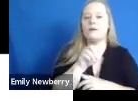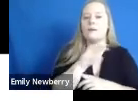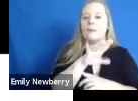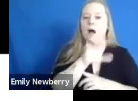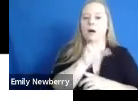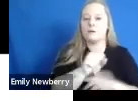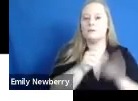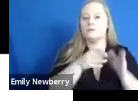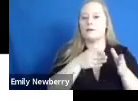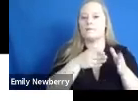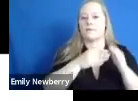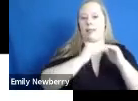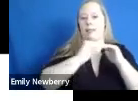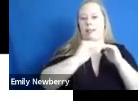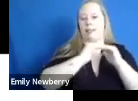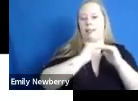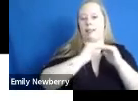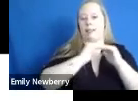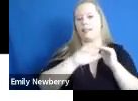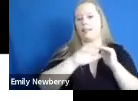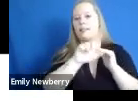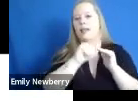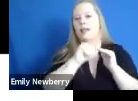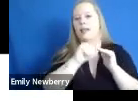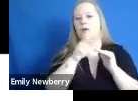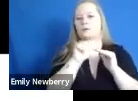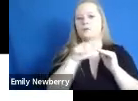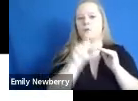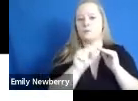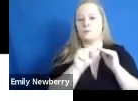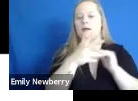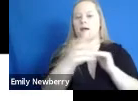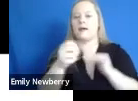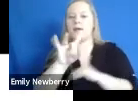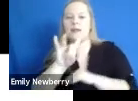And I think there's might be 78 pumping plants we're using today.